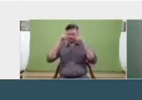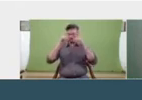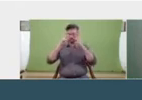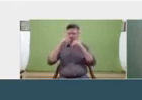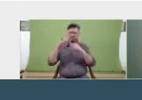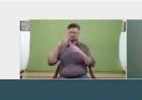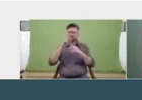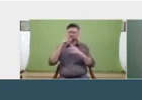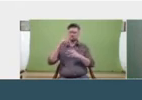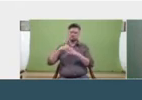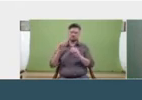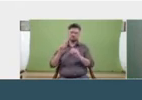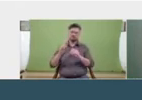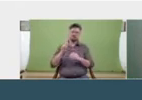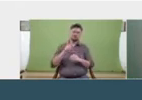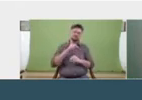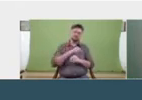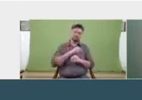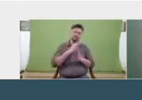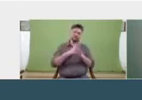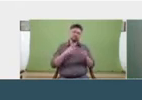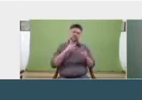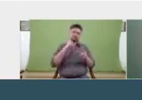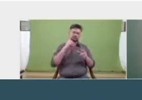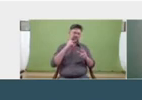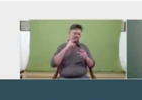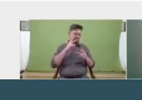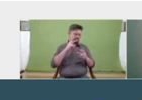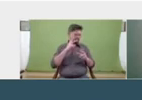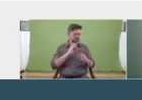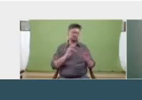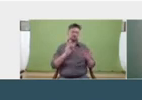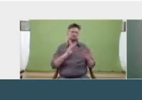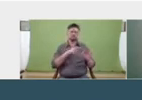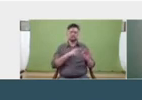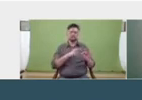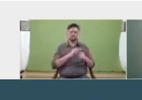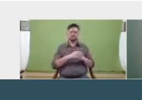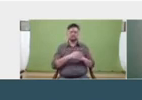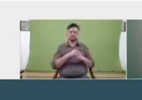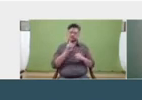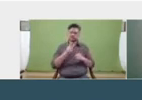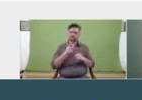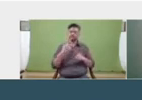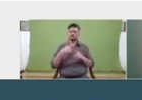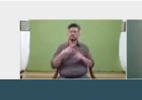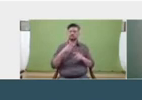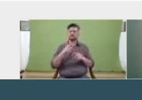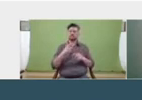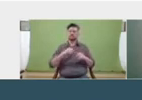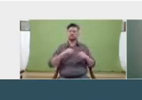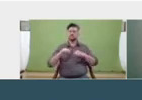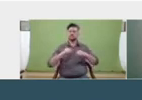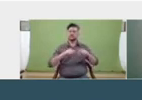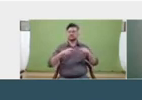language but here they're very crucial and then most importantly in the use of space so these four things word order